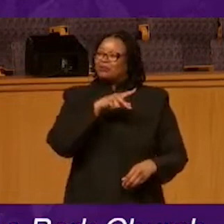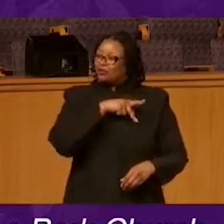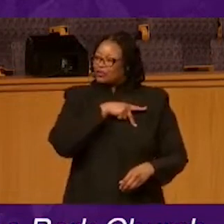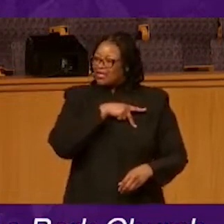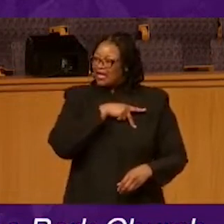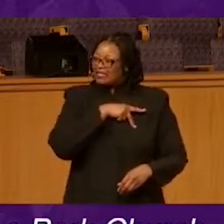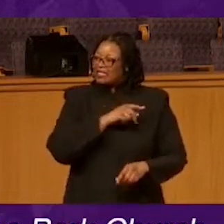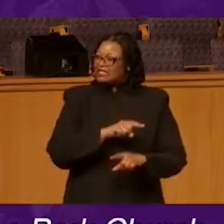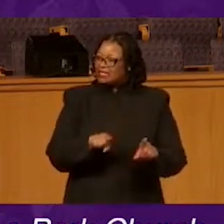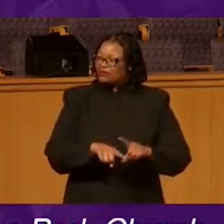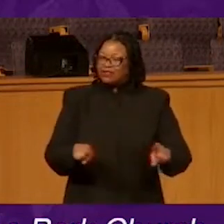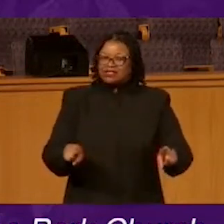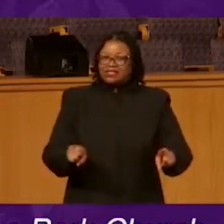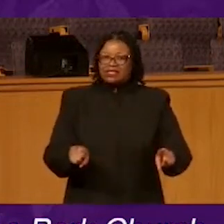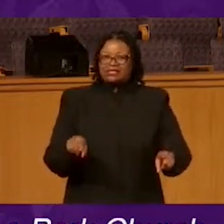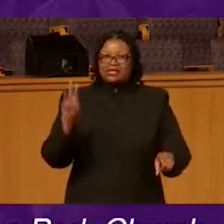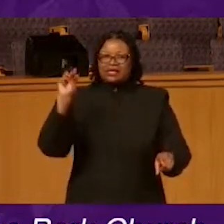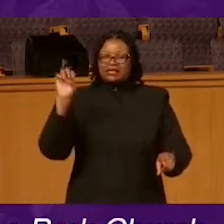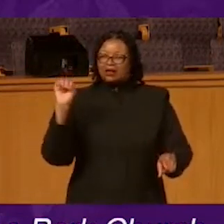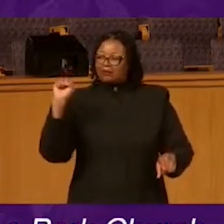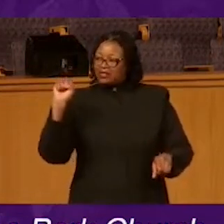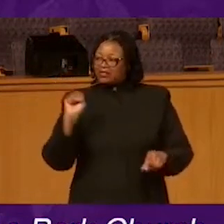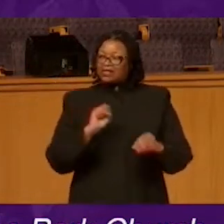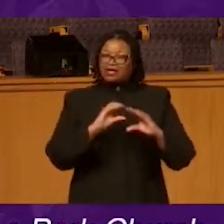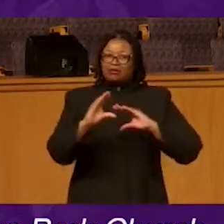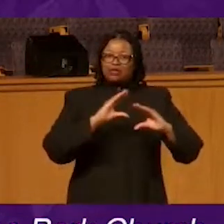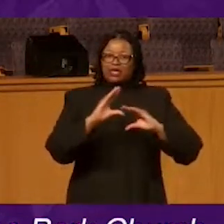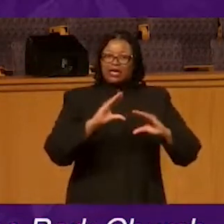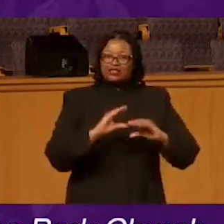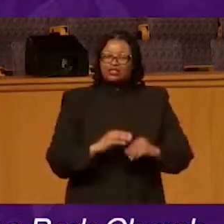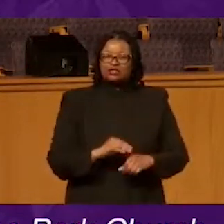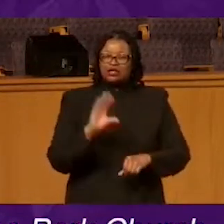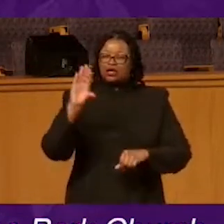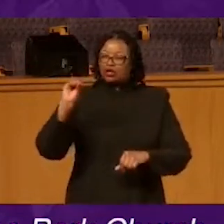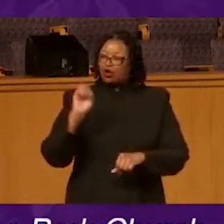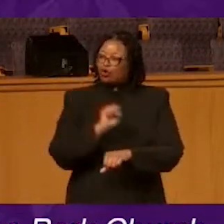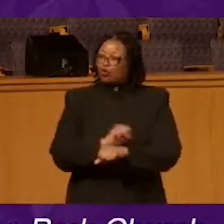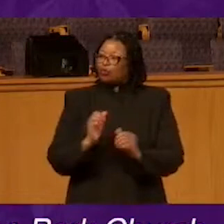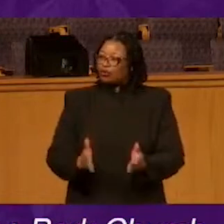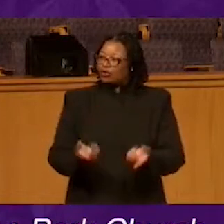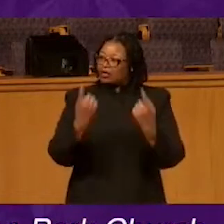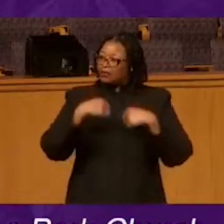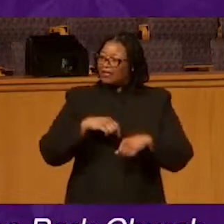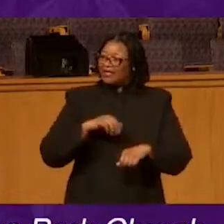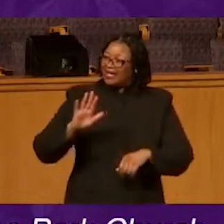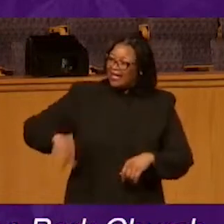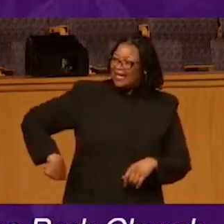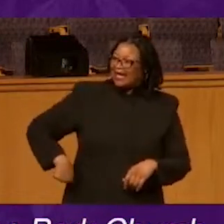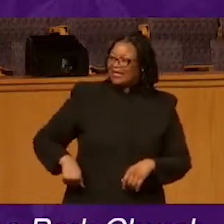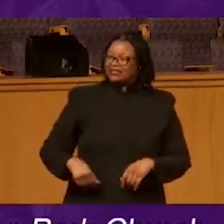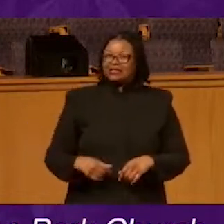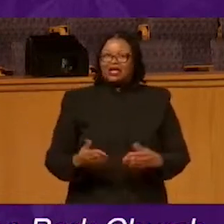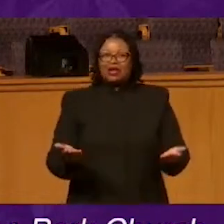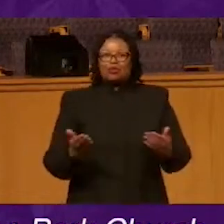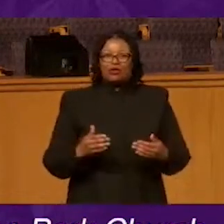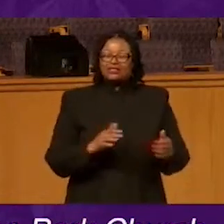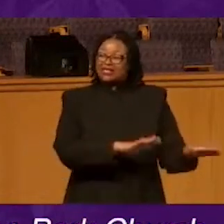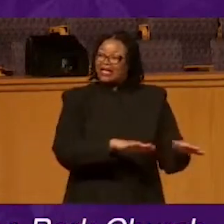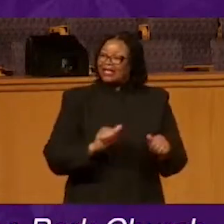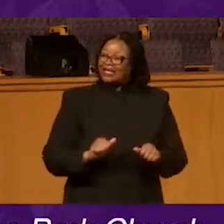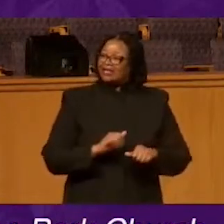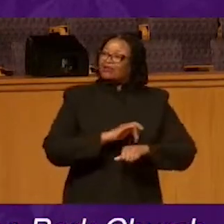other. They get the miscommunications. They get the coworker coming in late and wanting to leave early. They are a